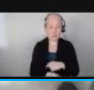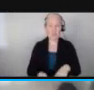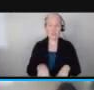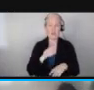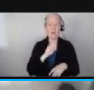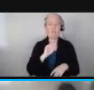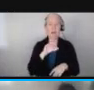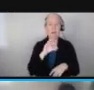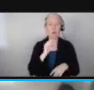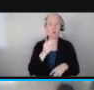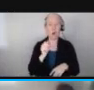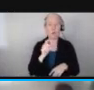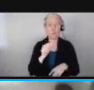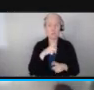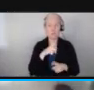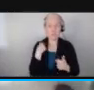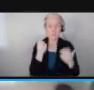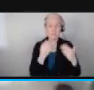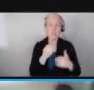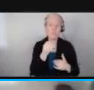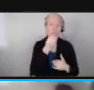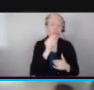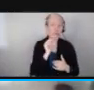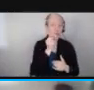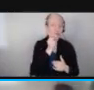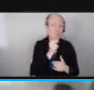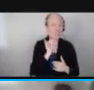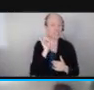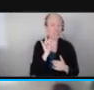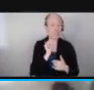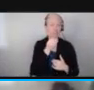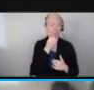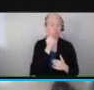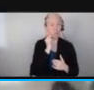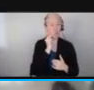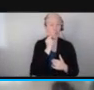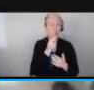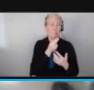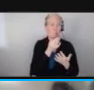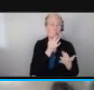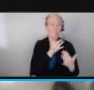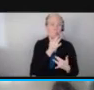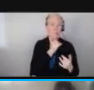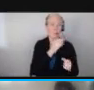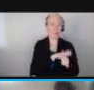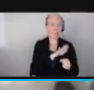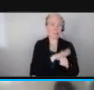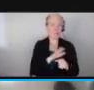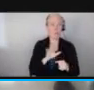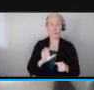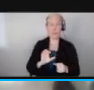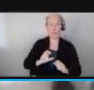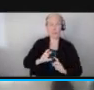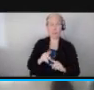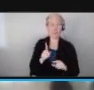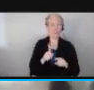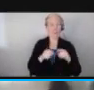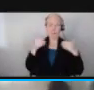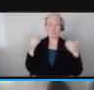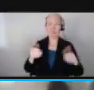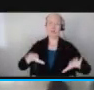the food and nutrition risk, such that if we don't have sufficient food and nutrition, the crew members might not be available to perform